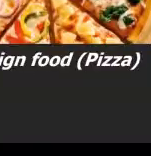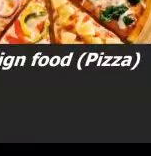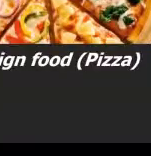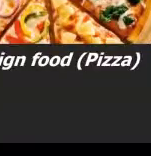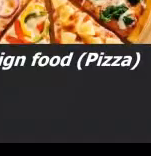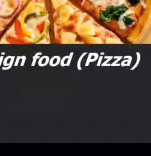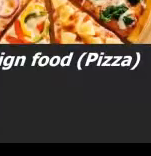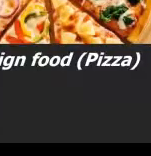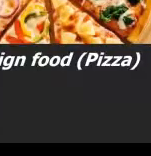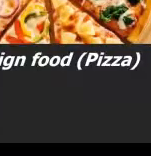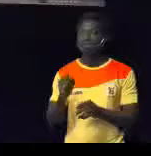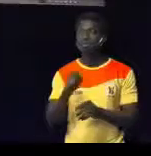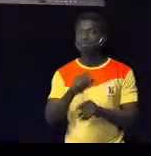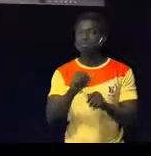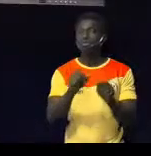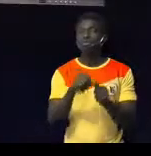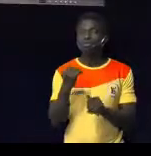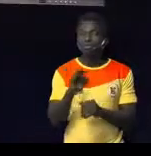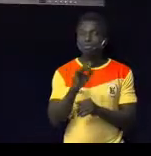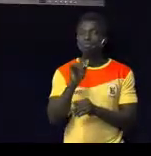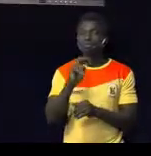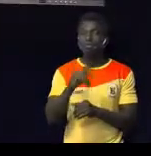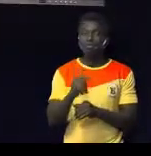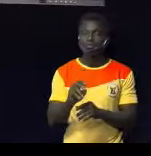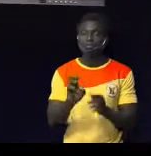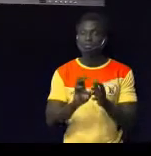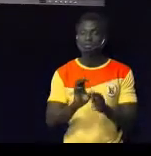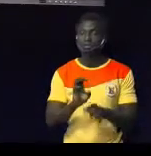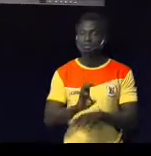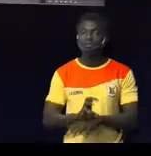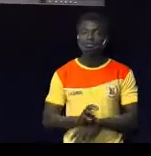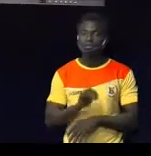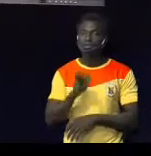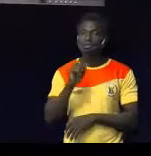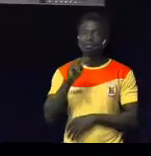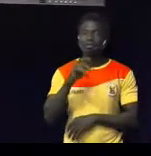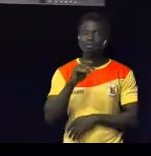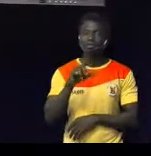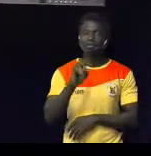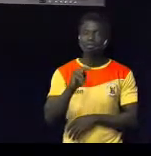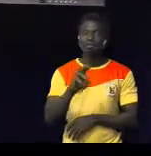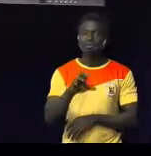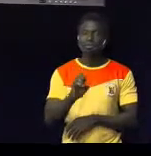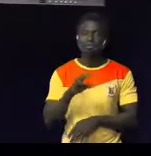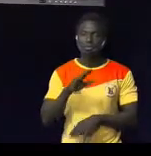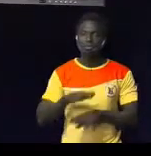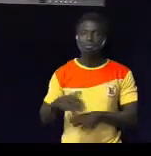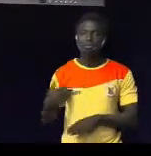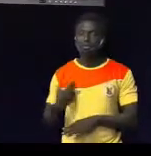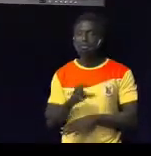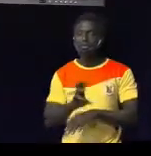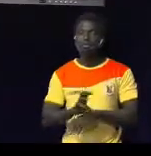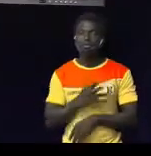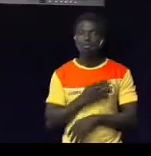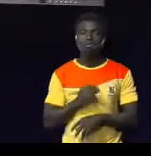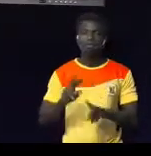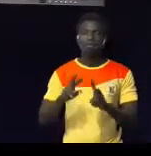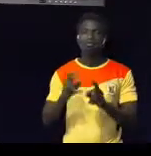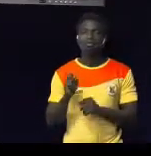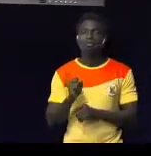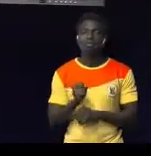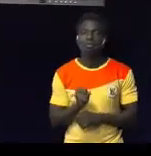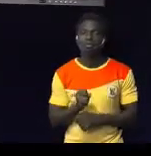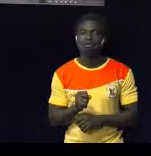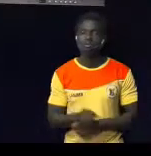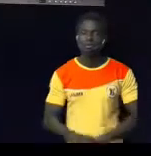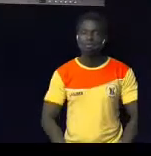local food? Let's look at aspects of foreign cultural influence on our culture and values. Aspects of